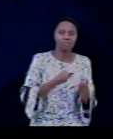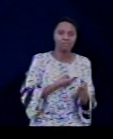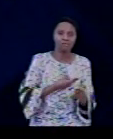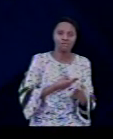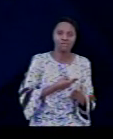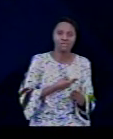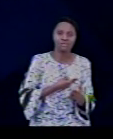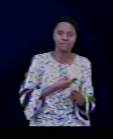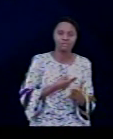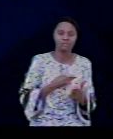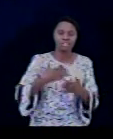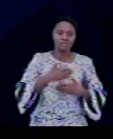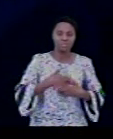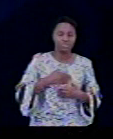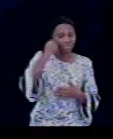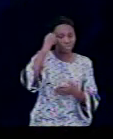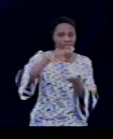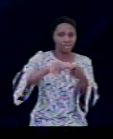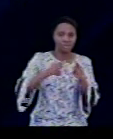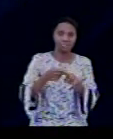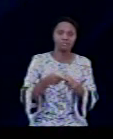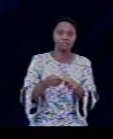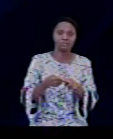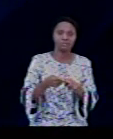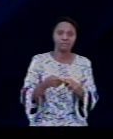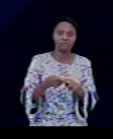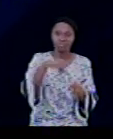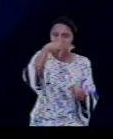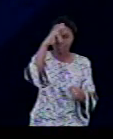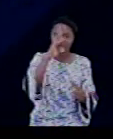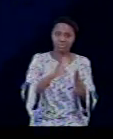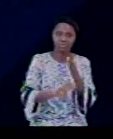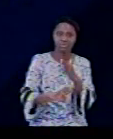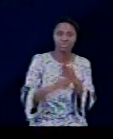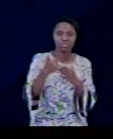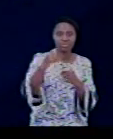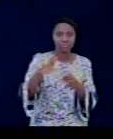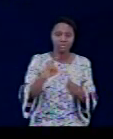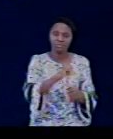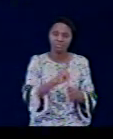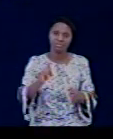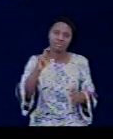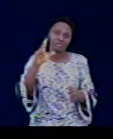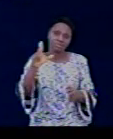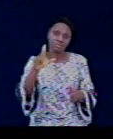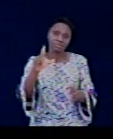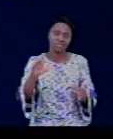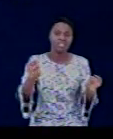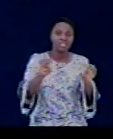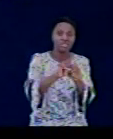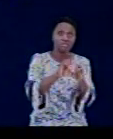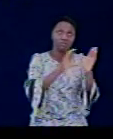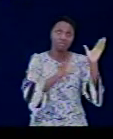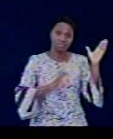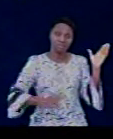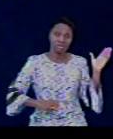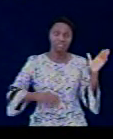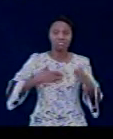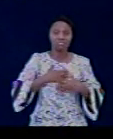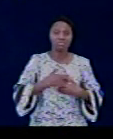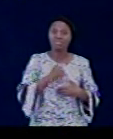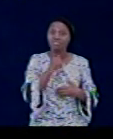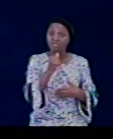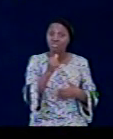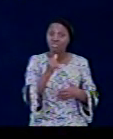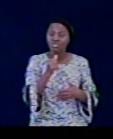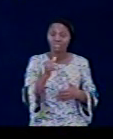3, Romans chapter 15, verse 3. For even Christ pleased not himself. Even Christ pleased